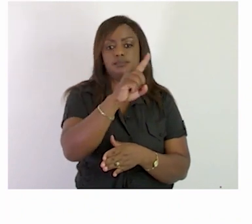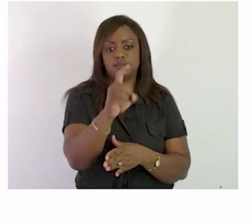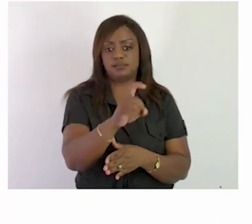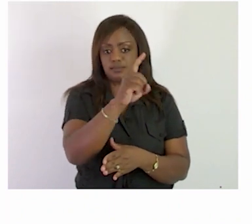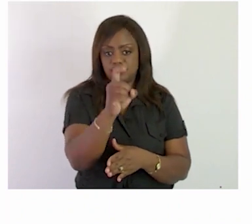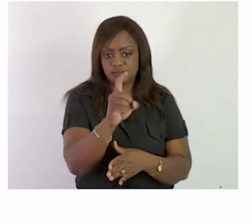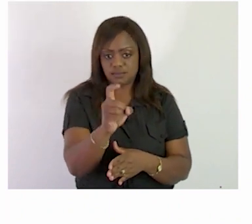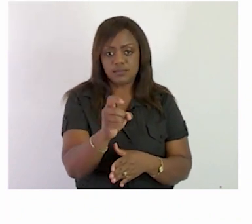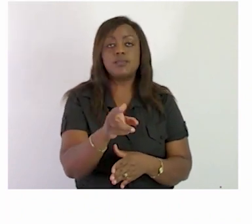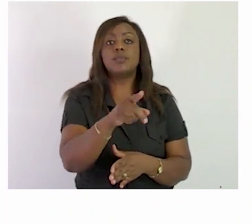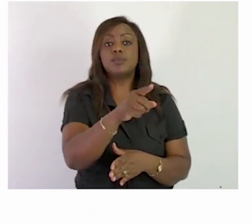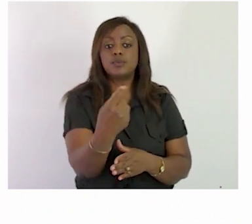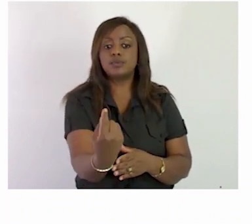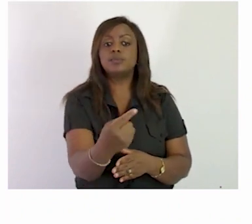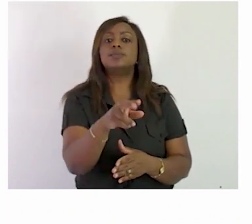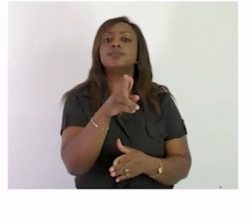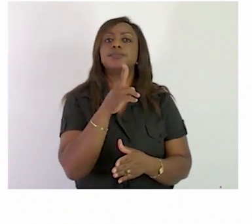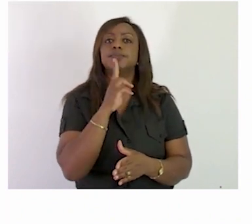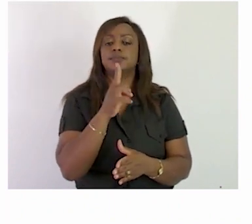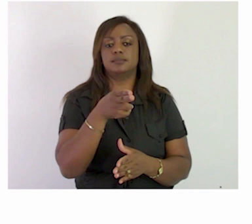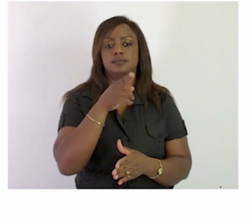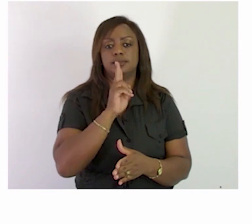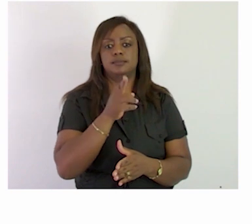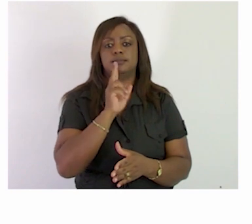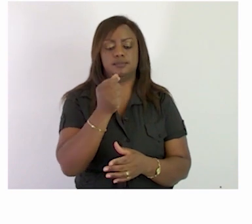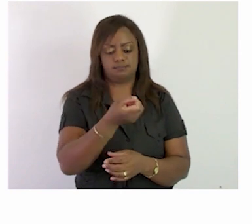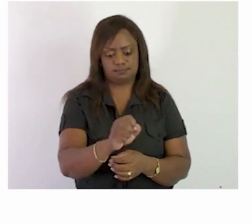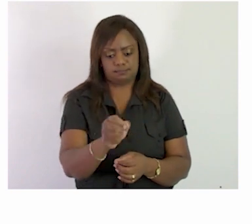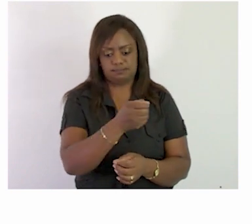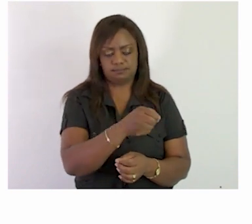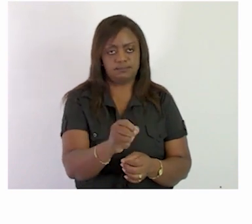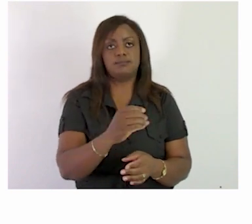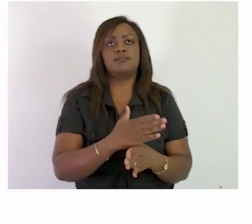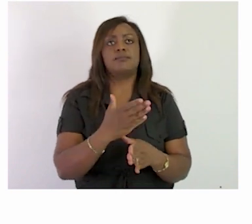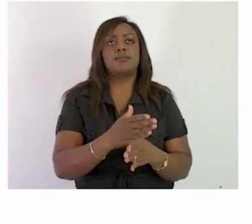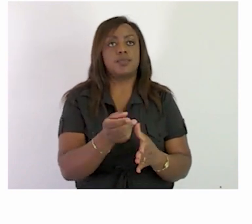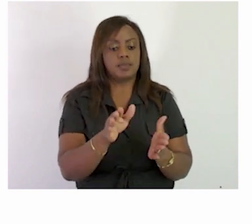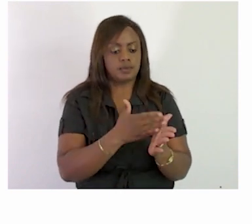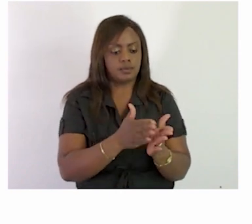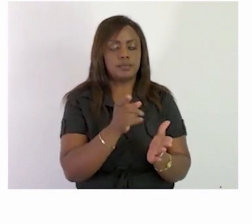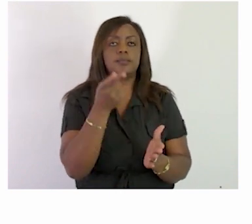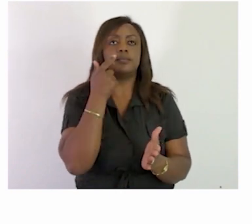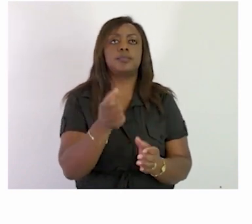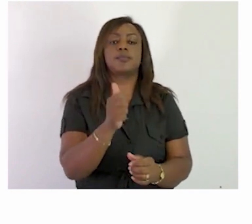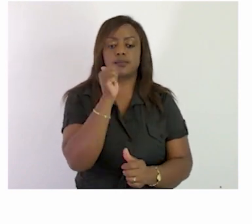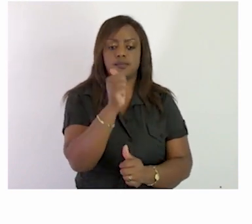Quickly go to page 25 so that we can look at this activity.